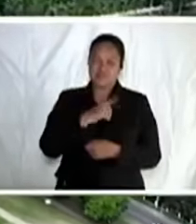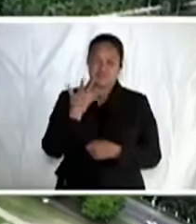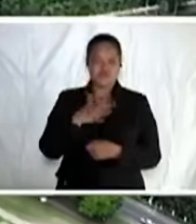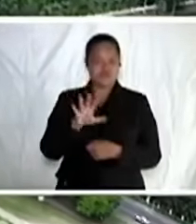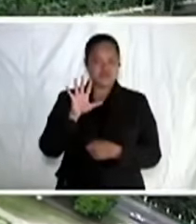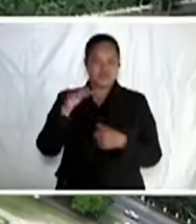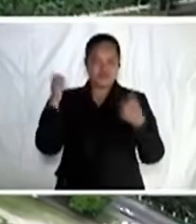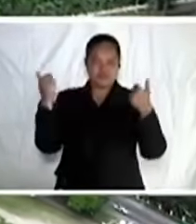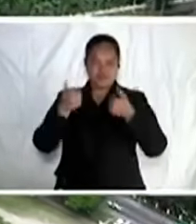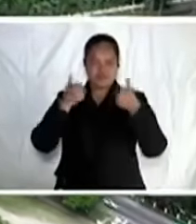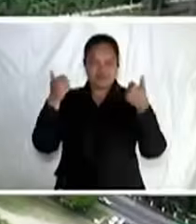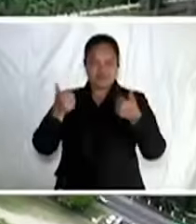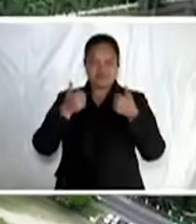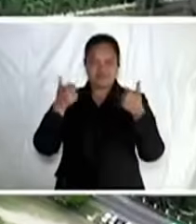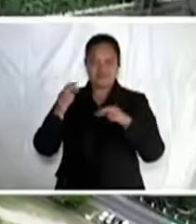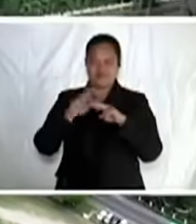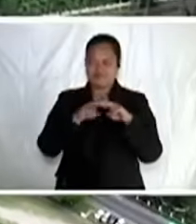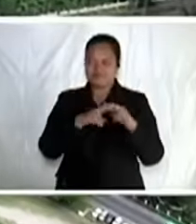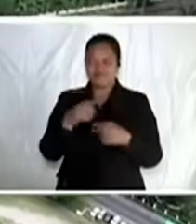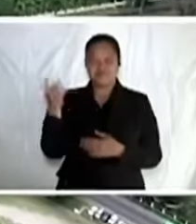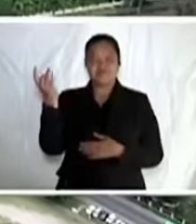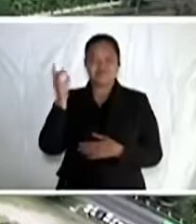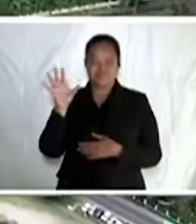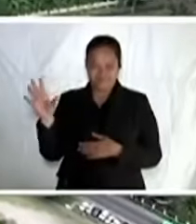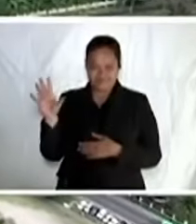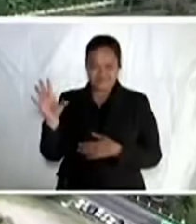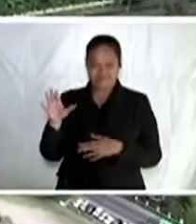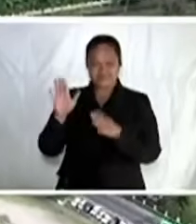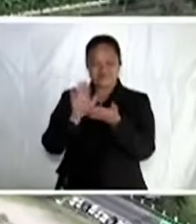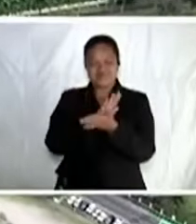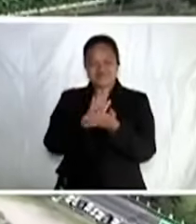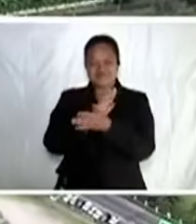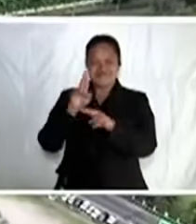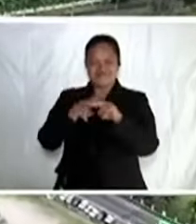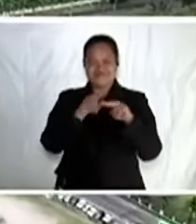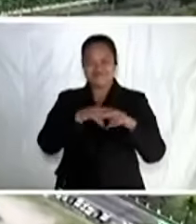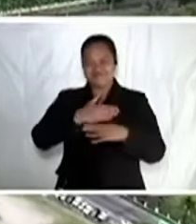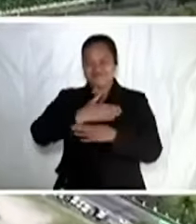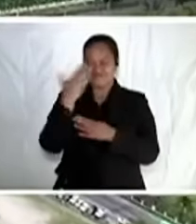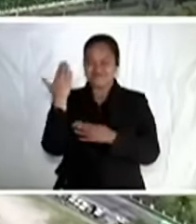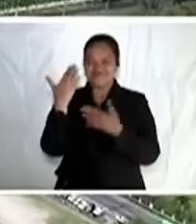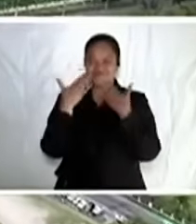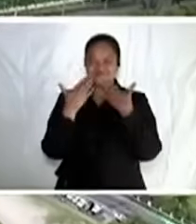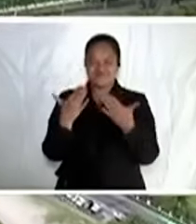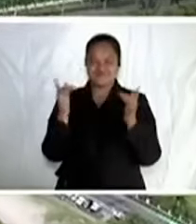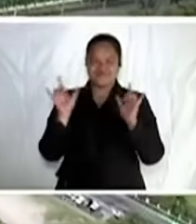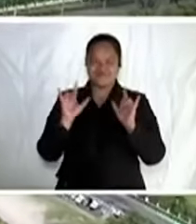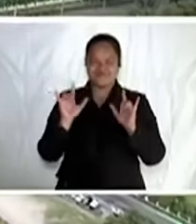anniversary commemorating Fiji's Independence Day. Happy Fiji Day in Vinaka Vakalevu.